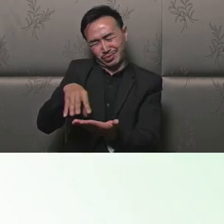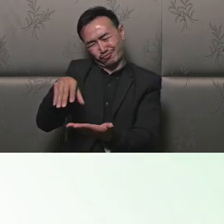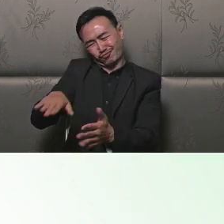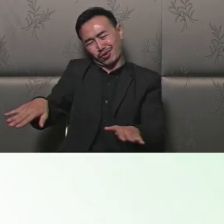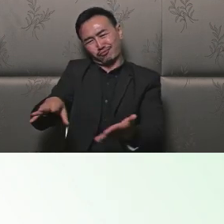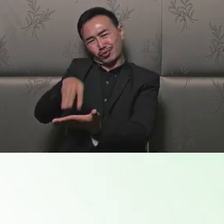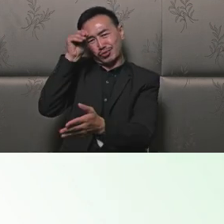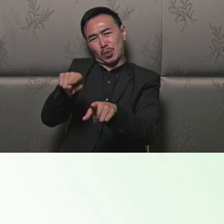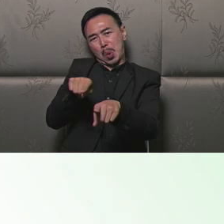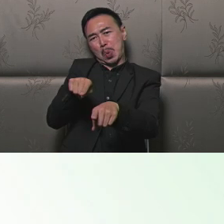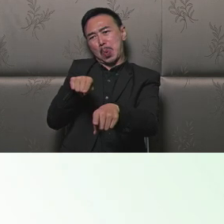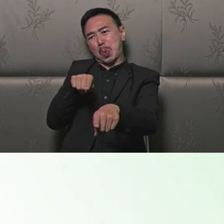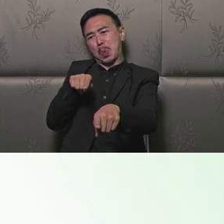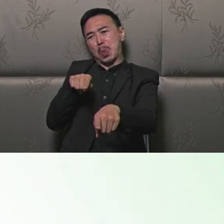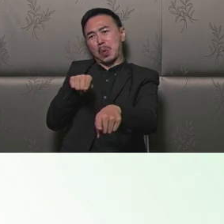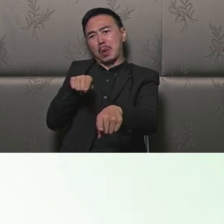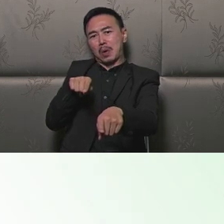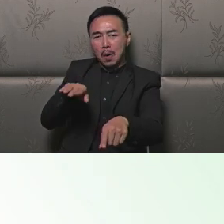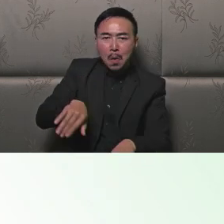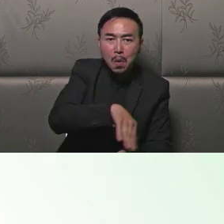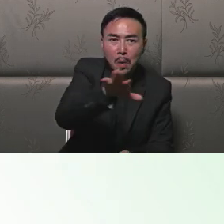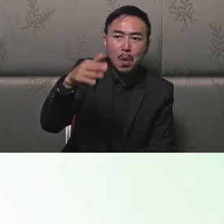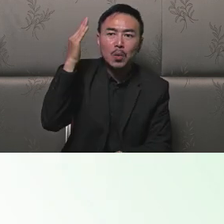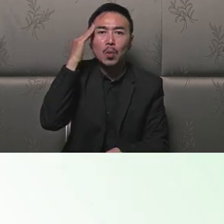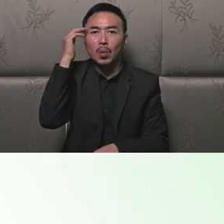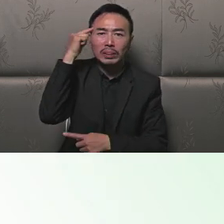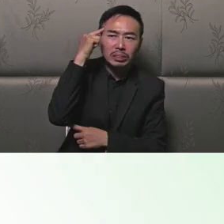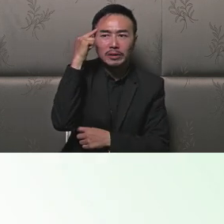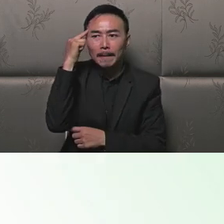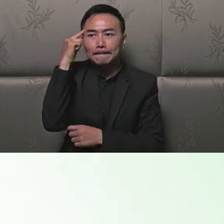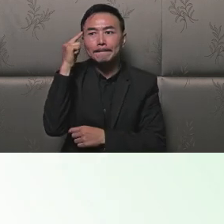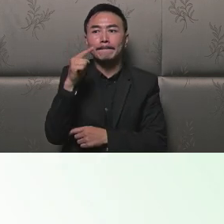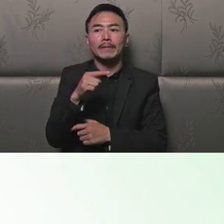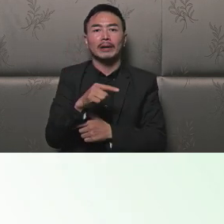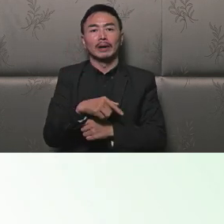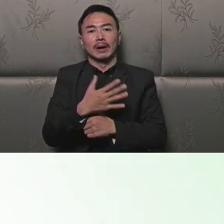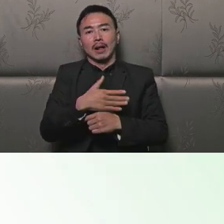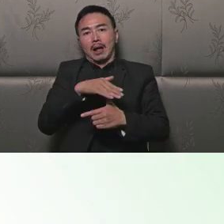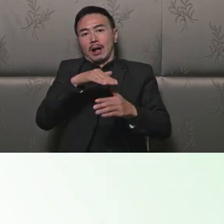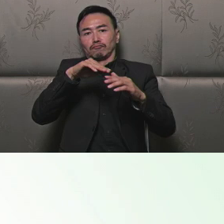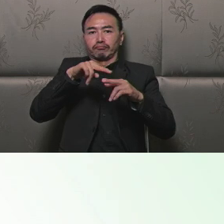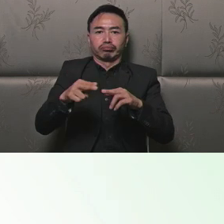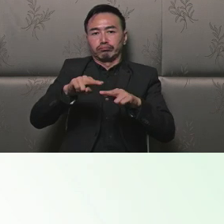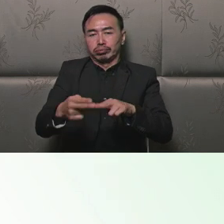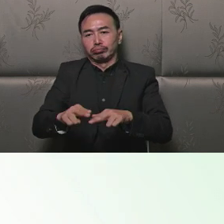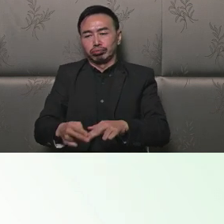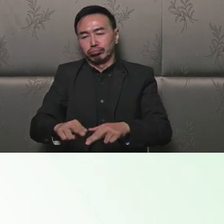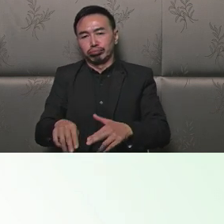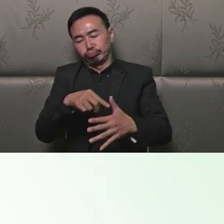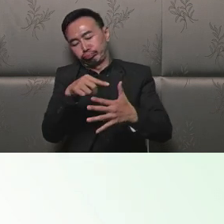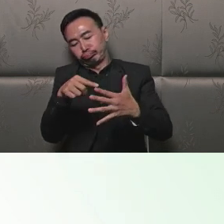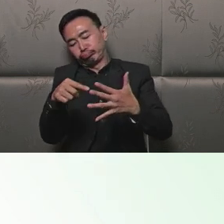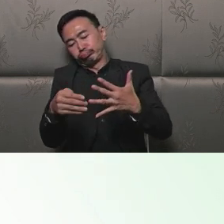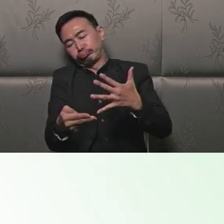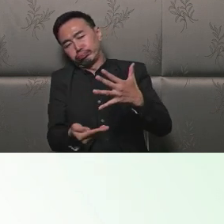funds, technical support, and other requirements to put everything in place when it comes to a